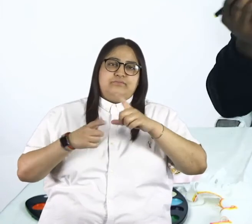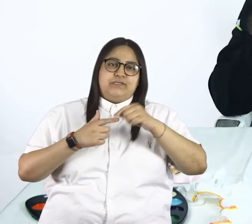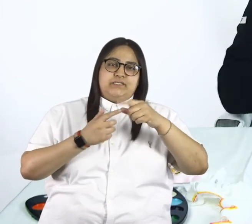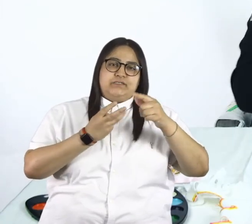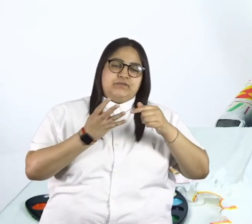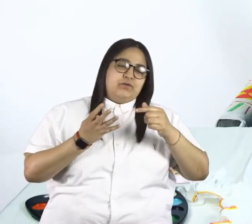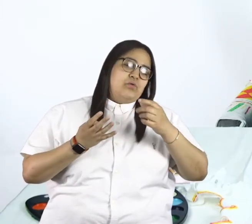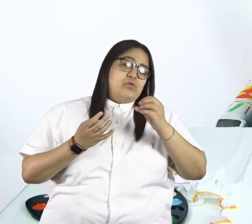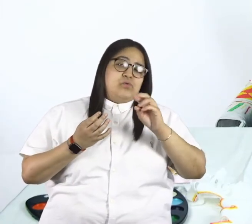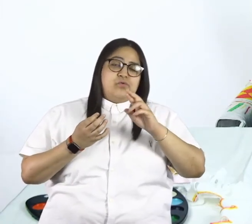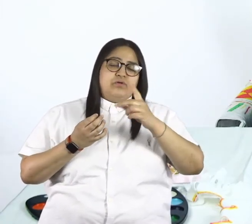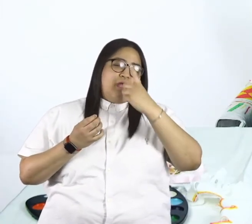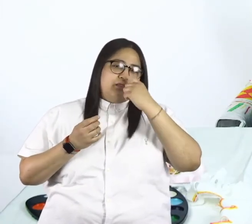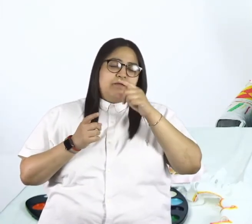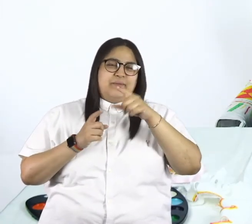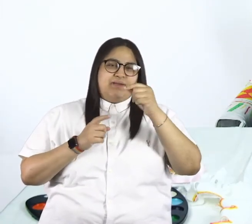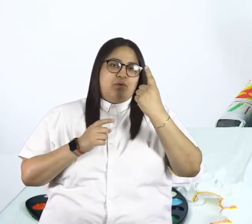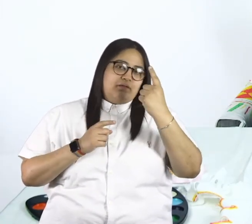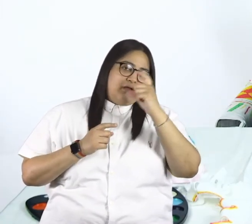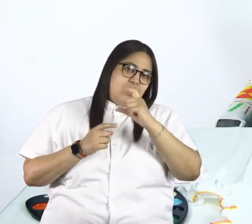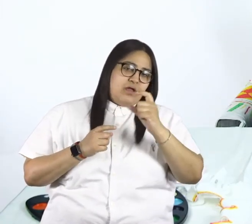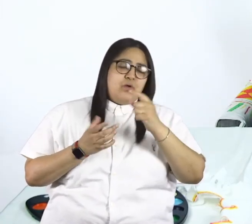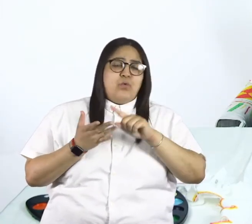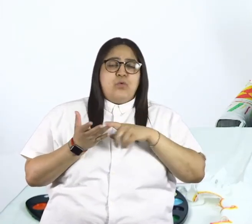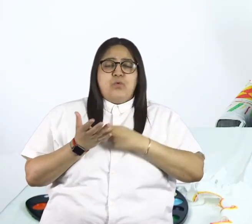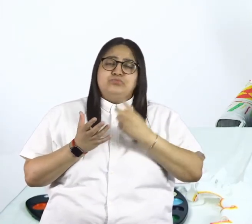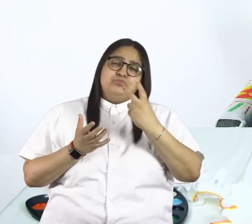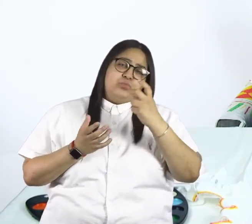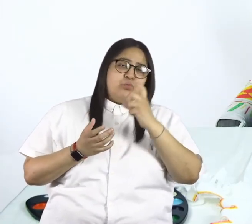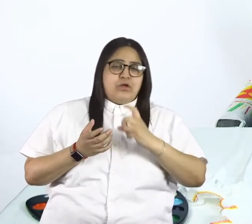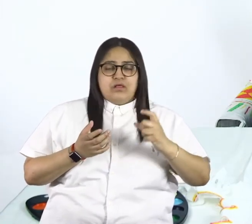or 2, and just